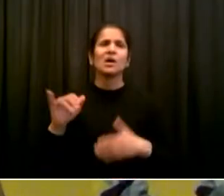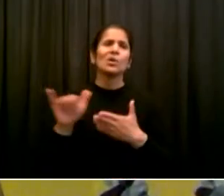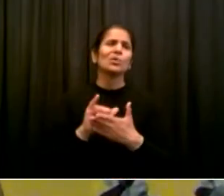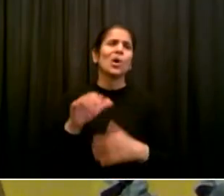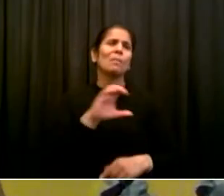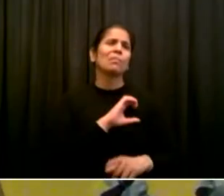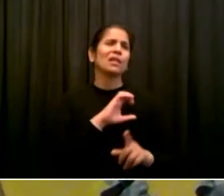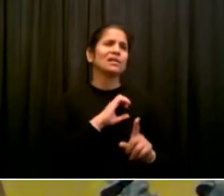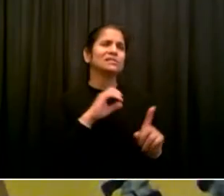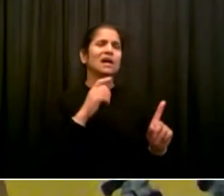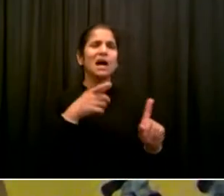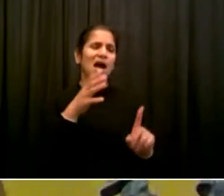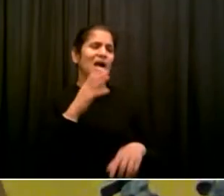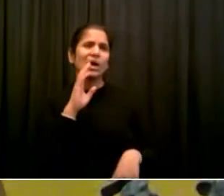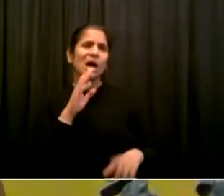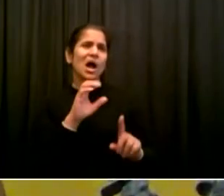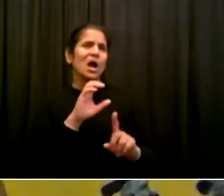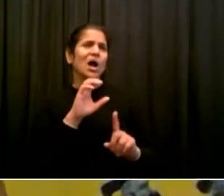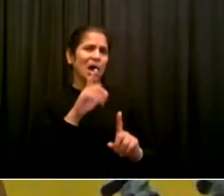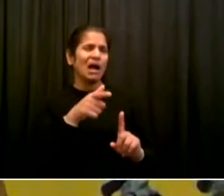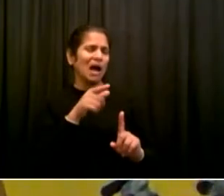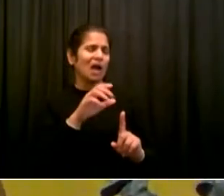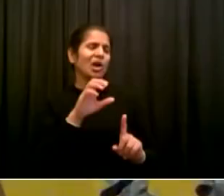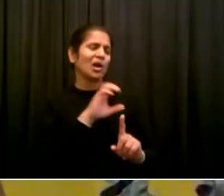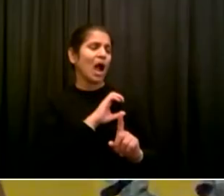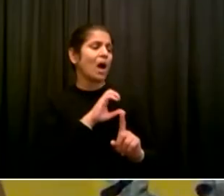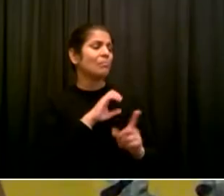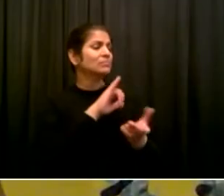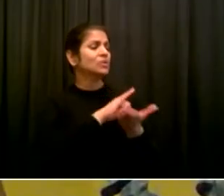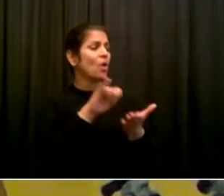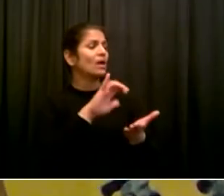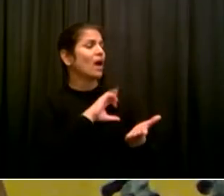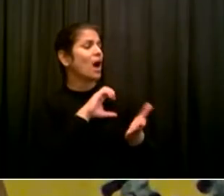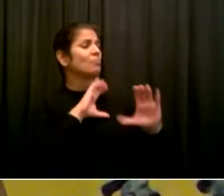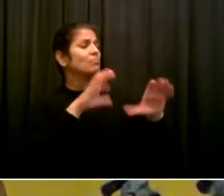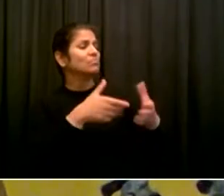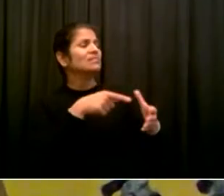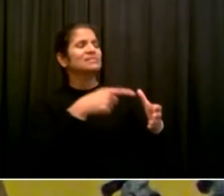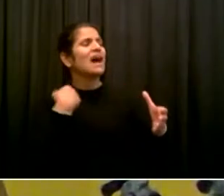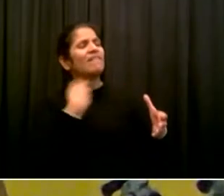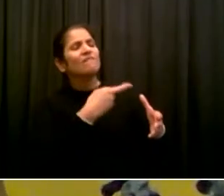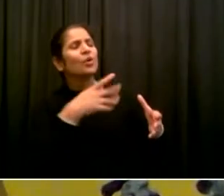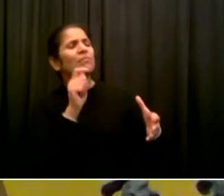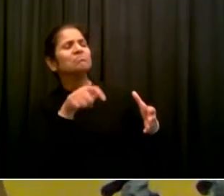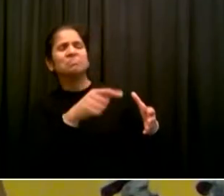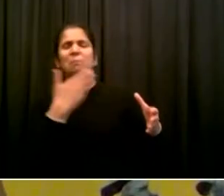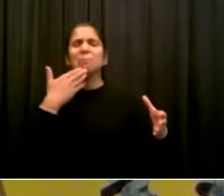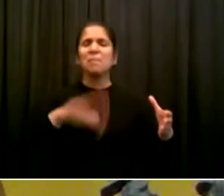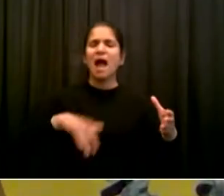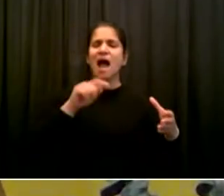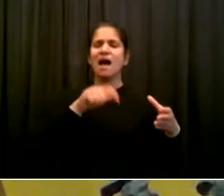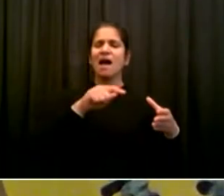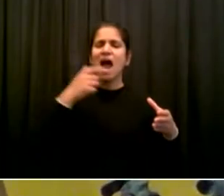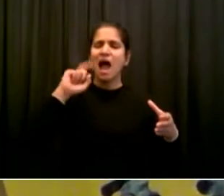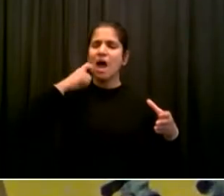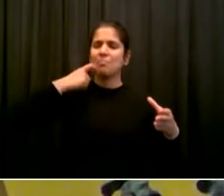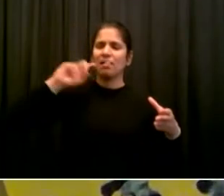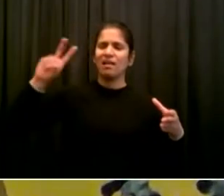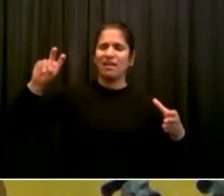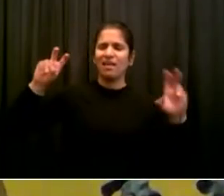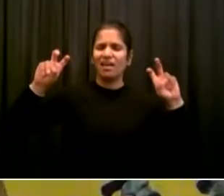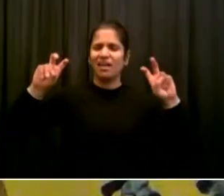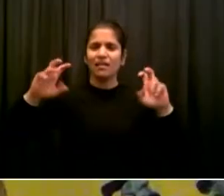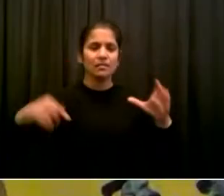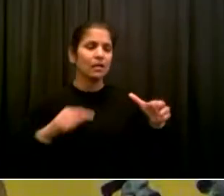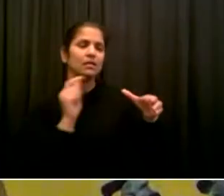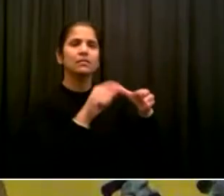prune the orchard. This version of the report provides 3 specific ways to help identify bad apples early and have them